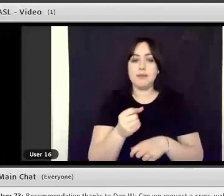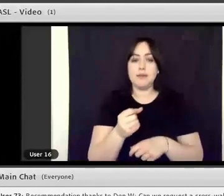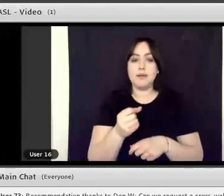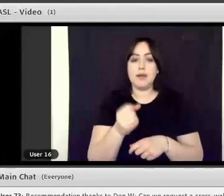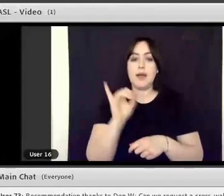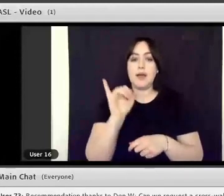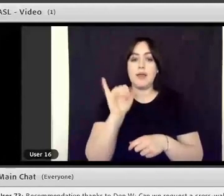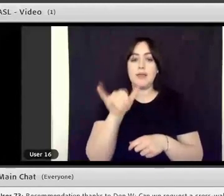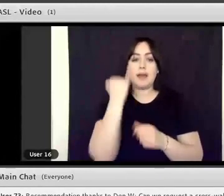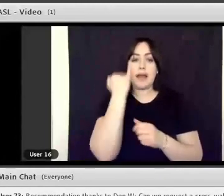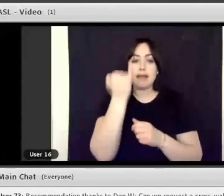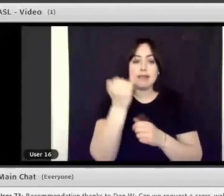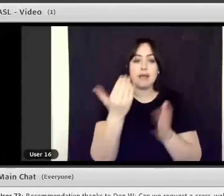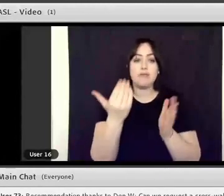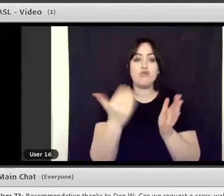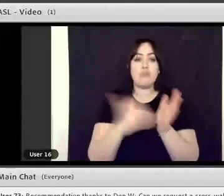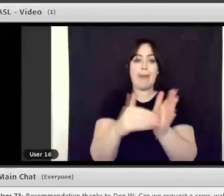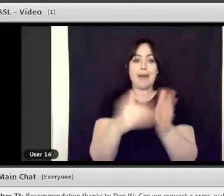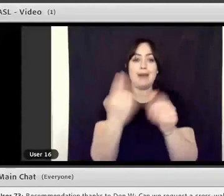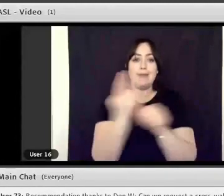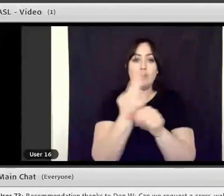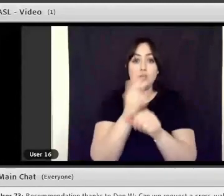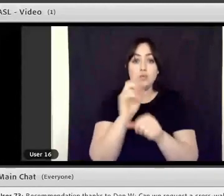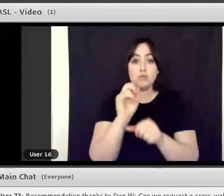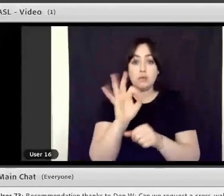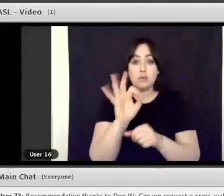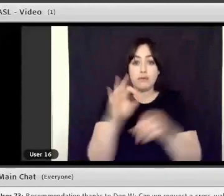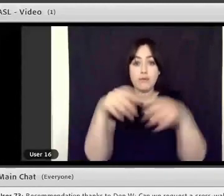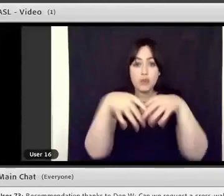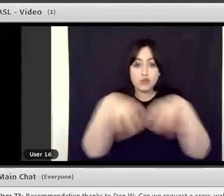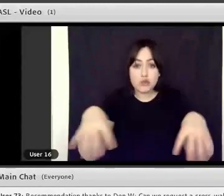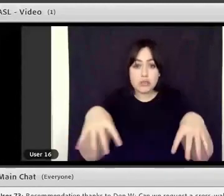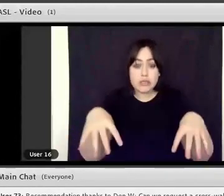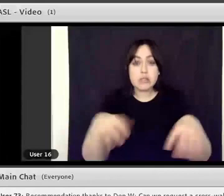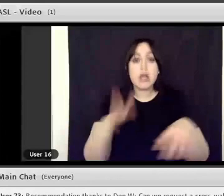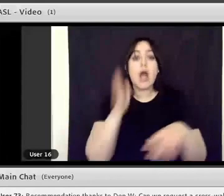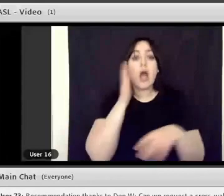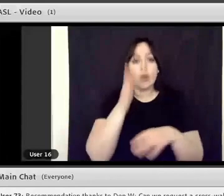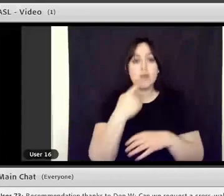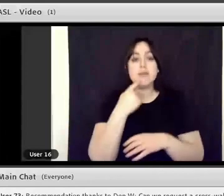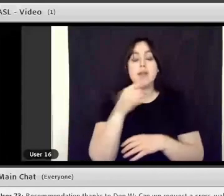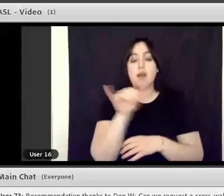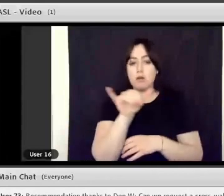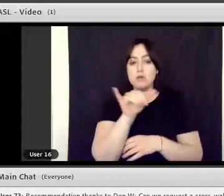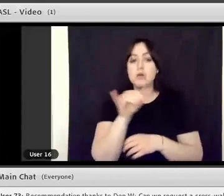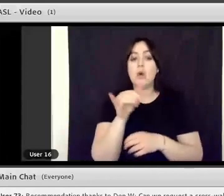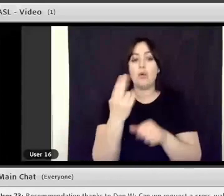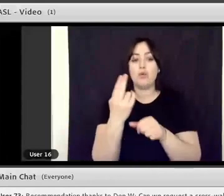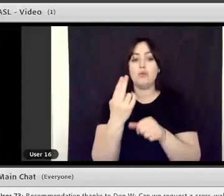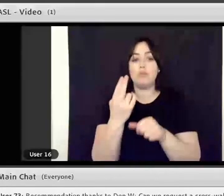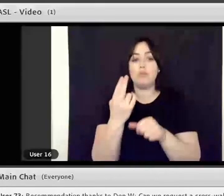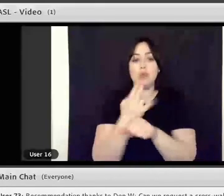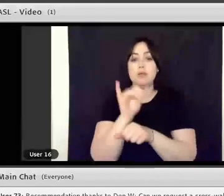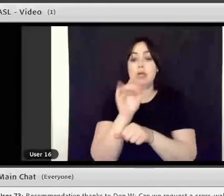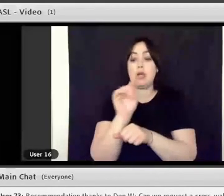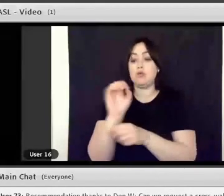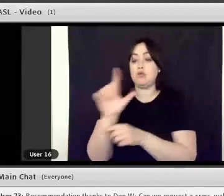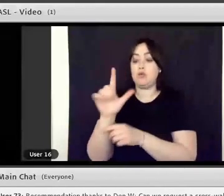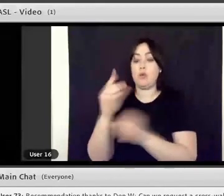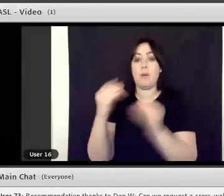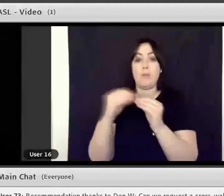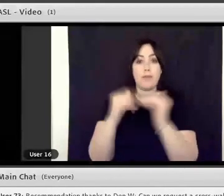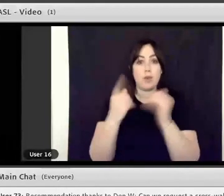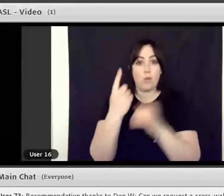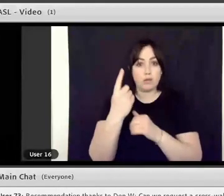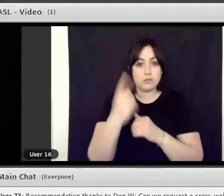say repetitive use of the tool. So an example is we were doing prevalence data